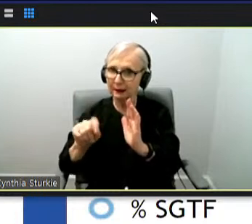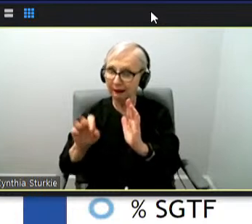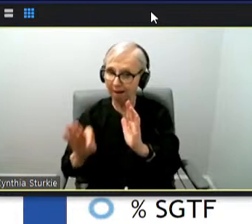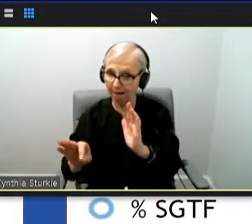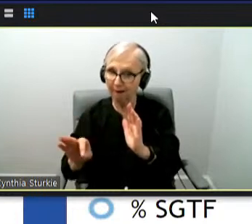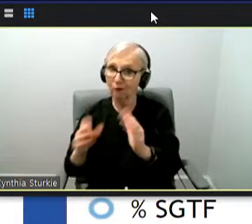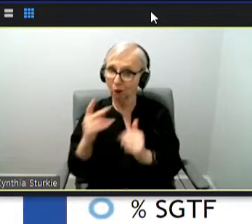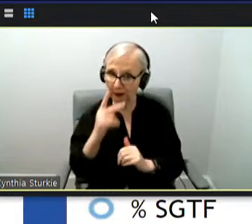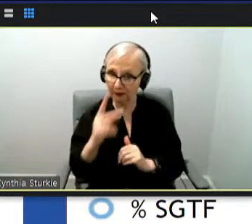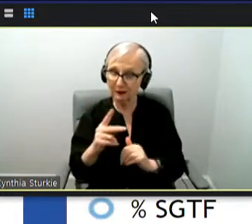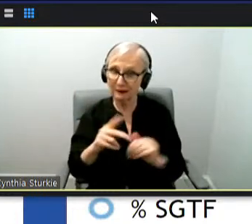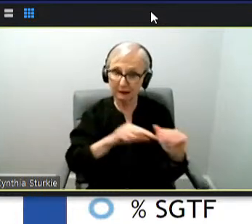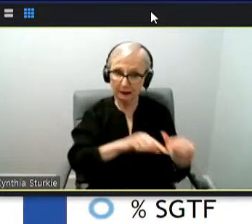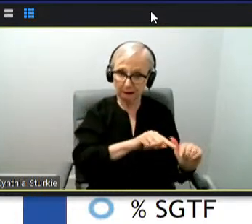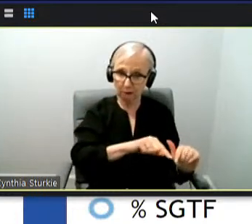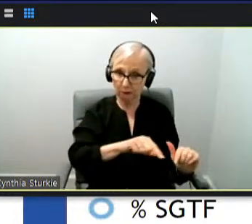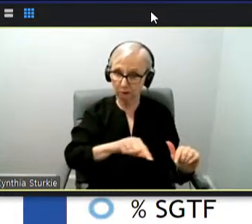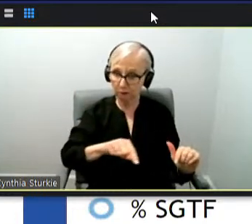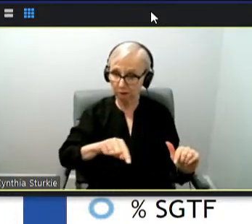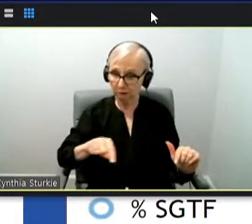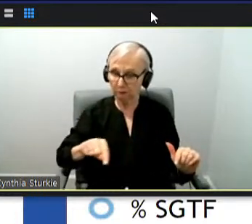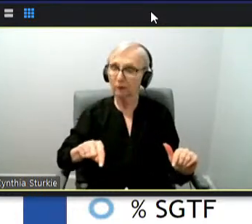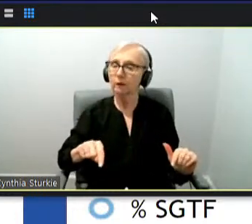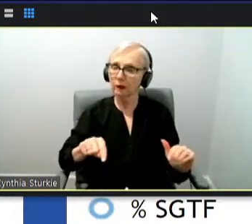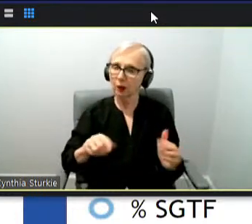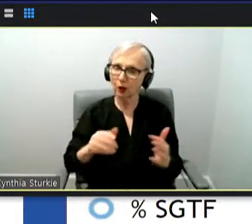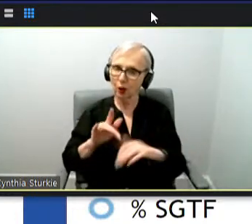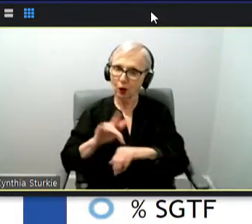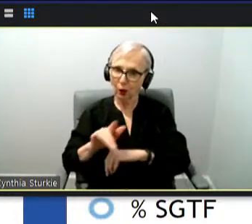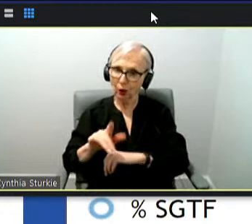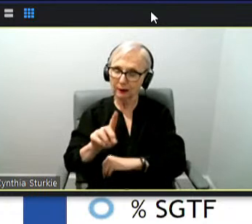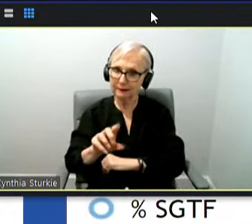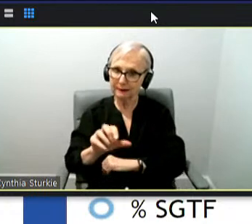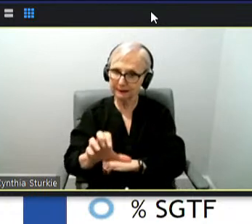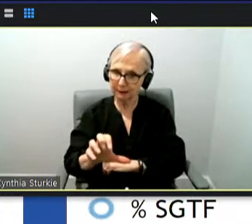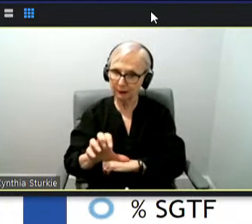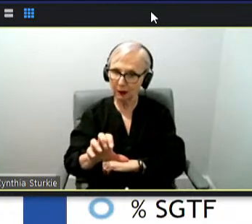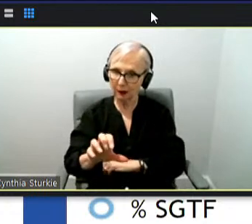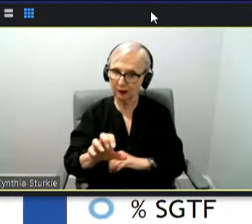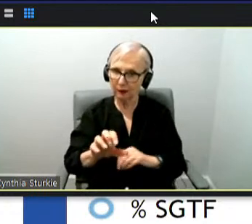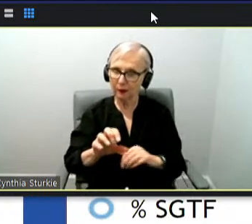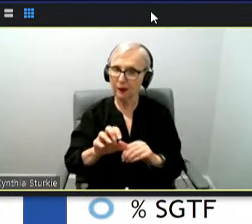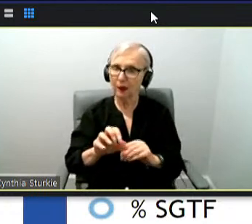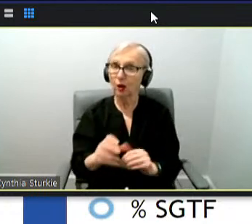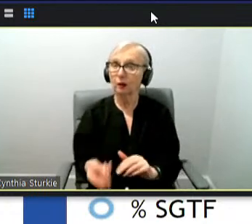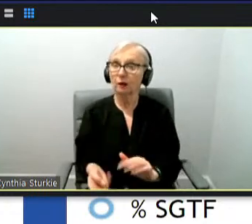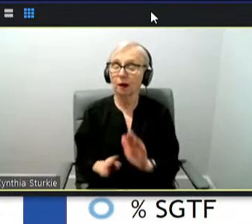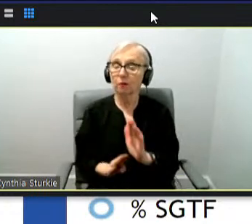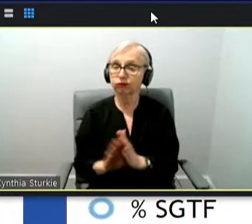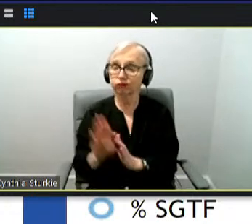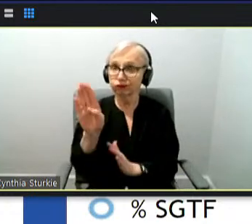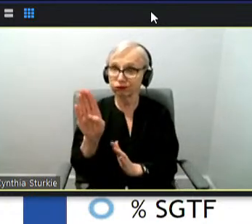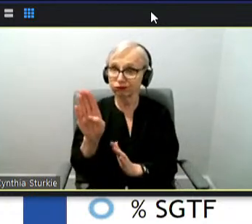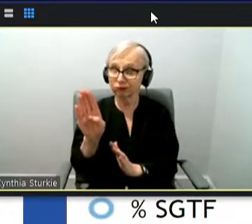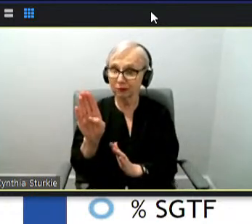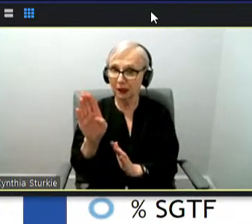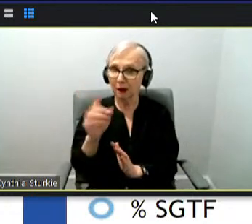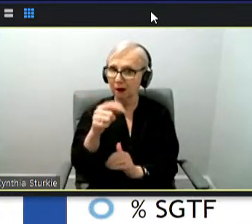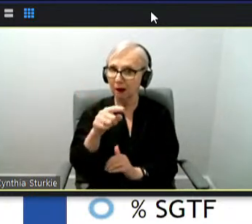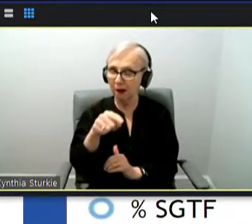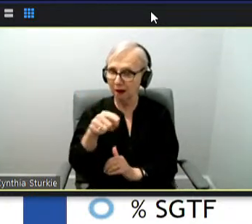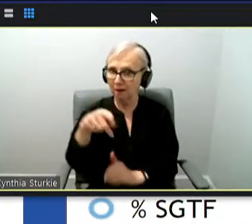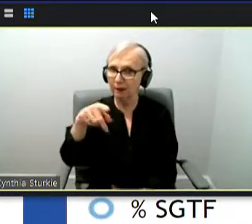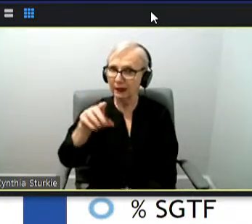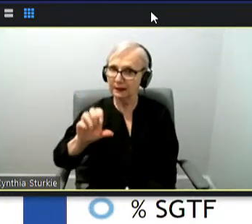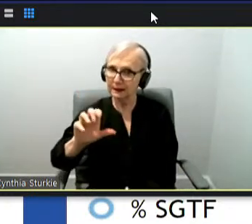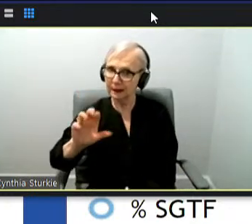including throughout November and early into December. You can see that there's a really rapid increase in the proportion of those PCR